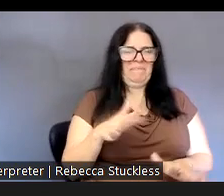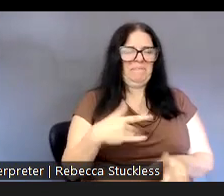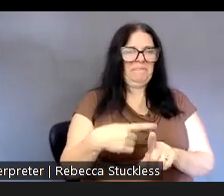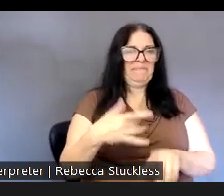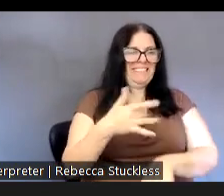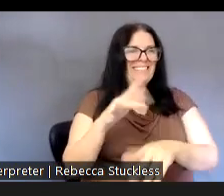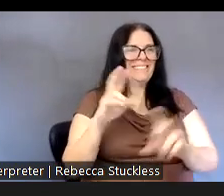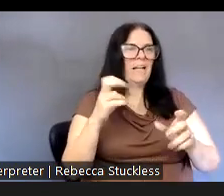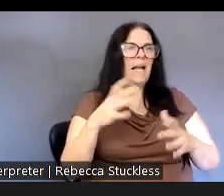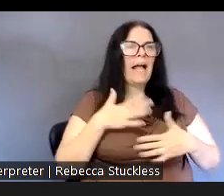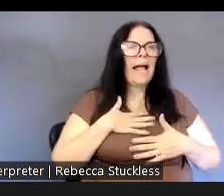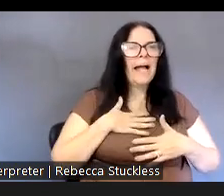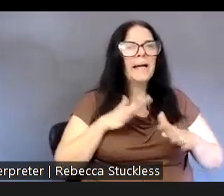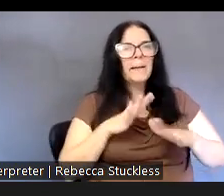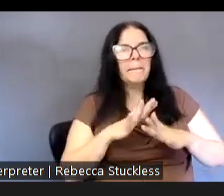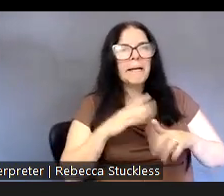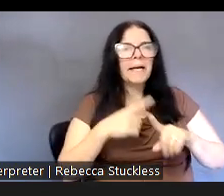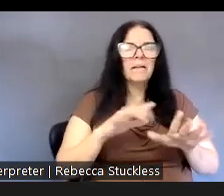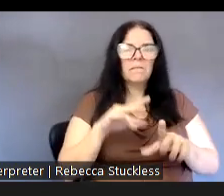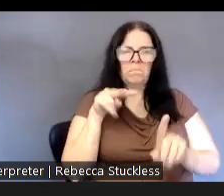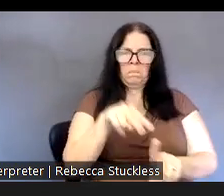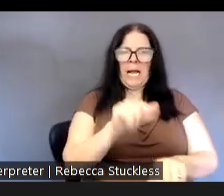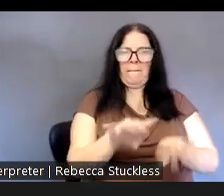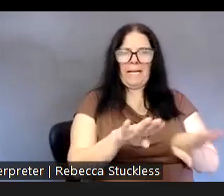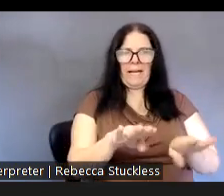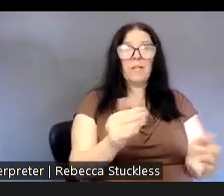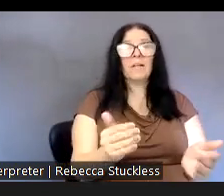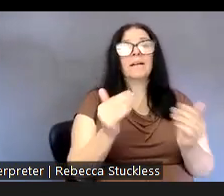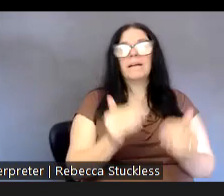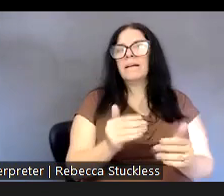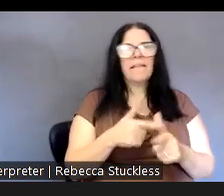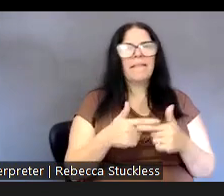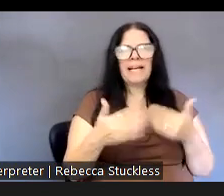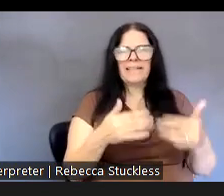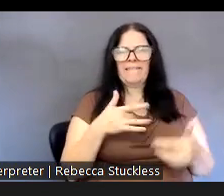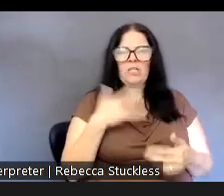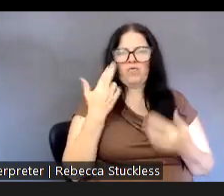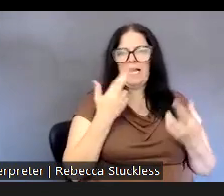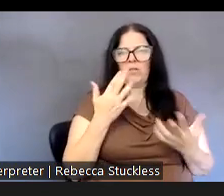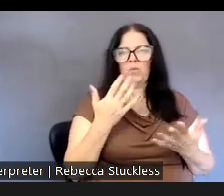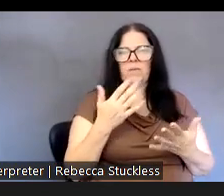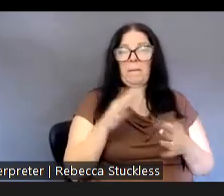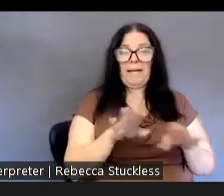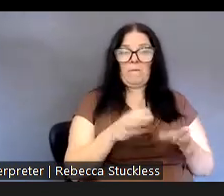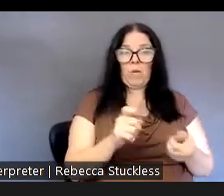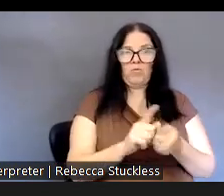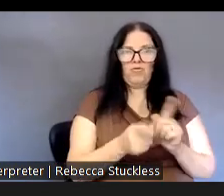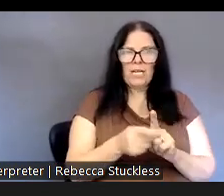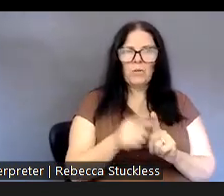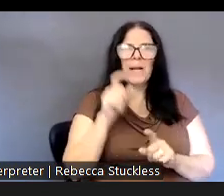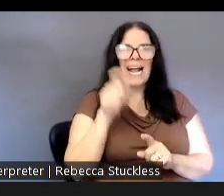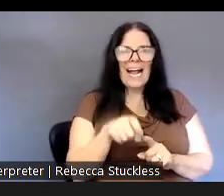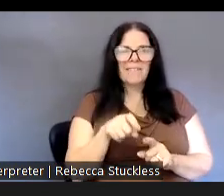going to change behavior. And then somewhere along the line, they realized that, well, even though we don't